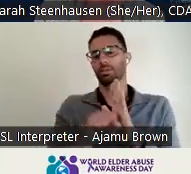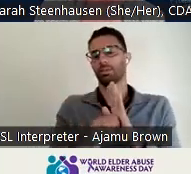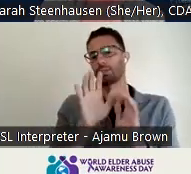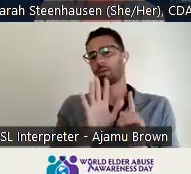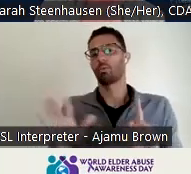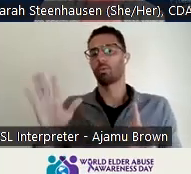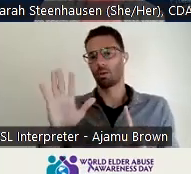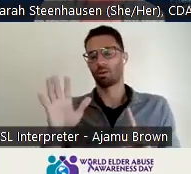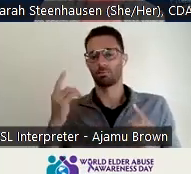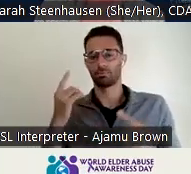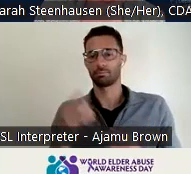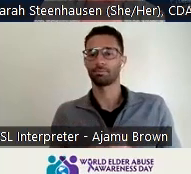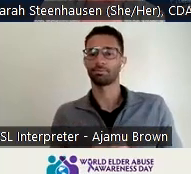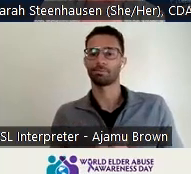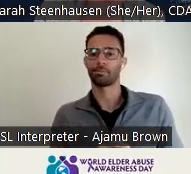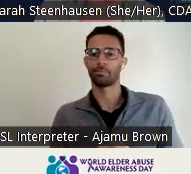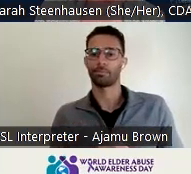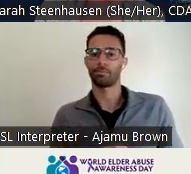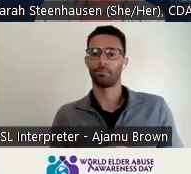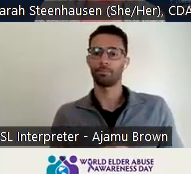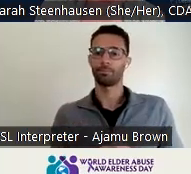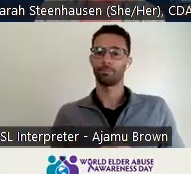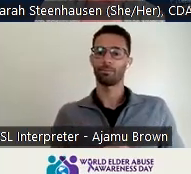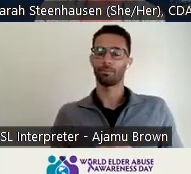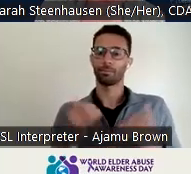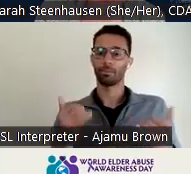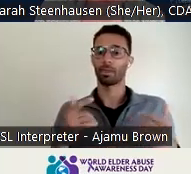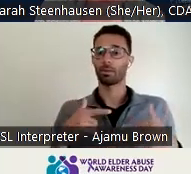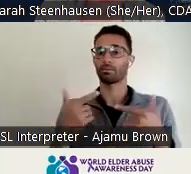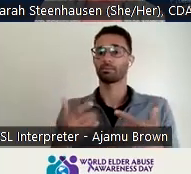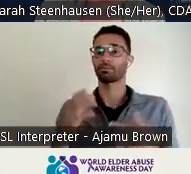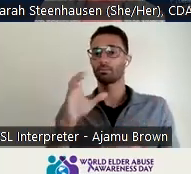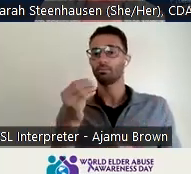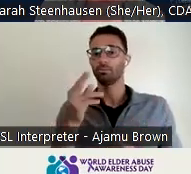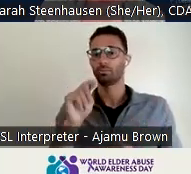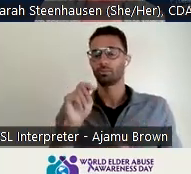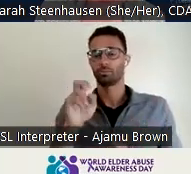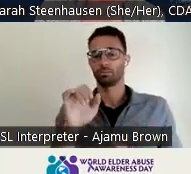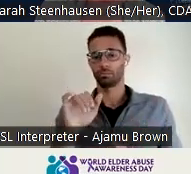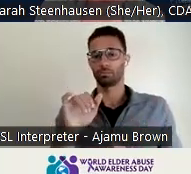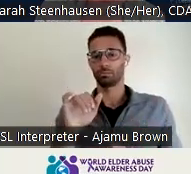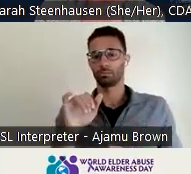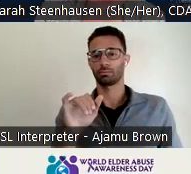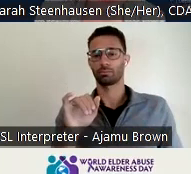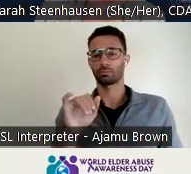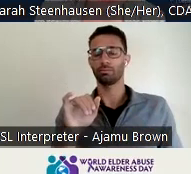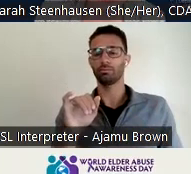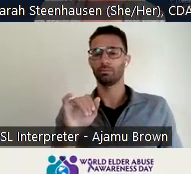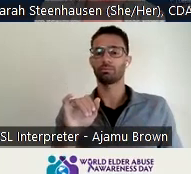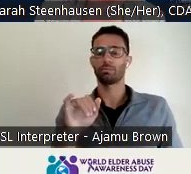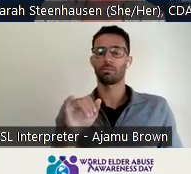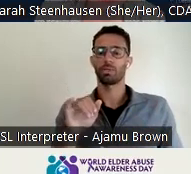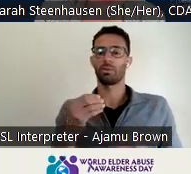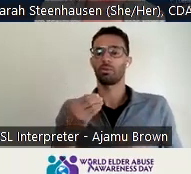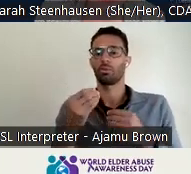So I want to turn it over to Courtney at Department of Healthcare Services for her to give a update